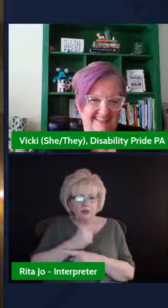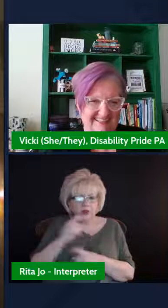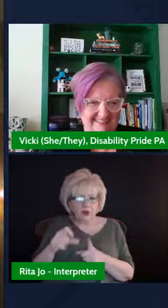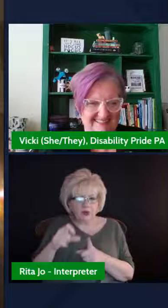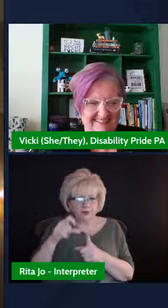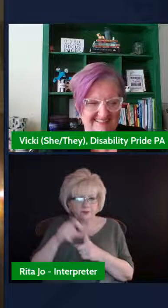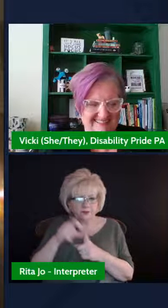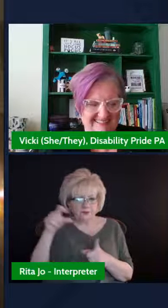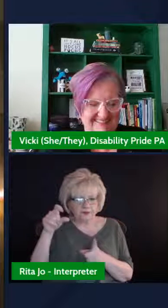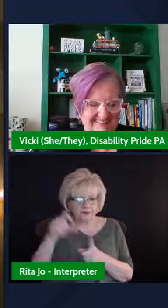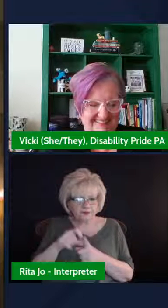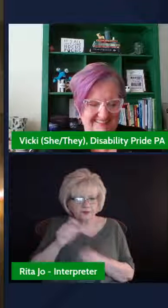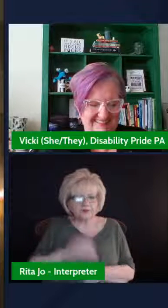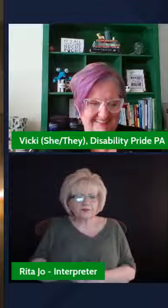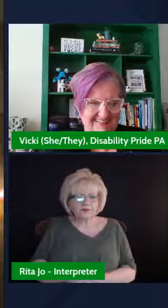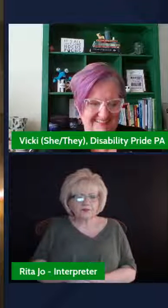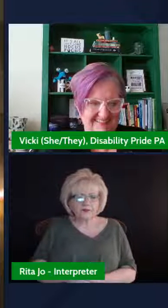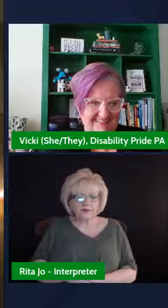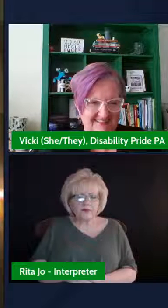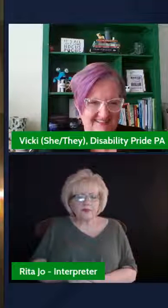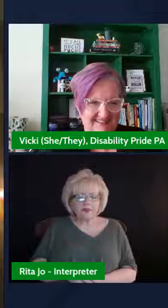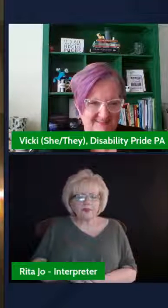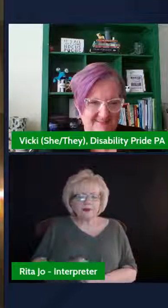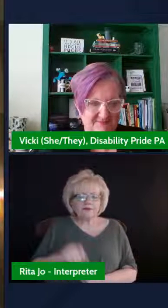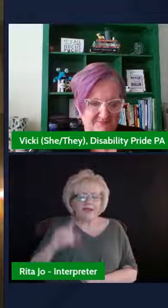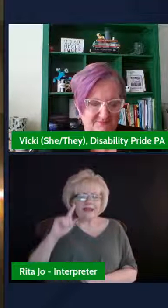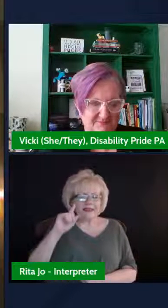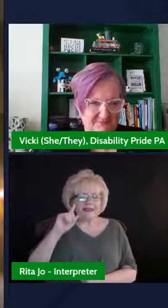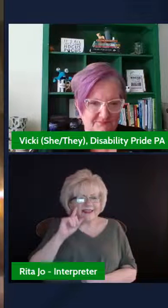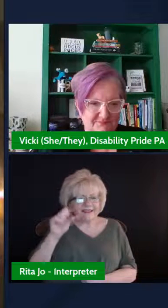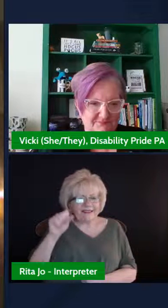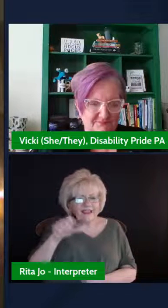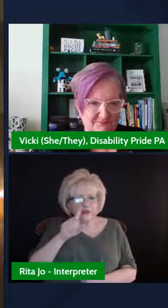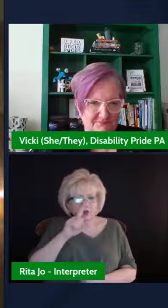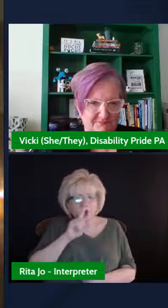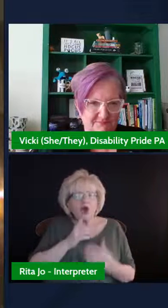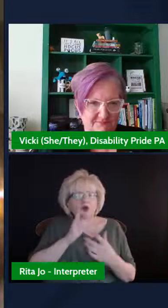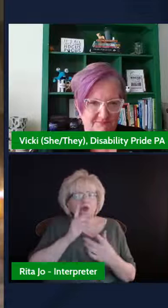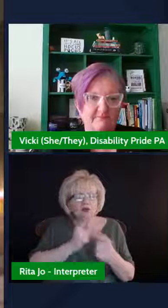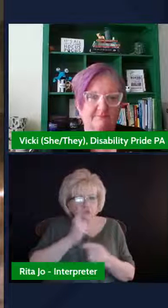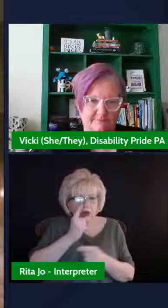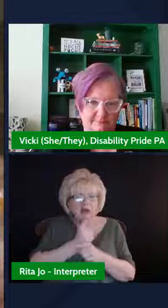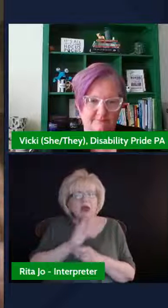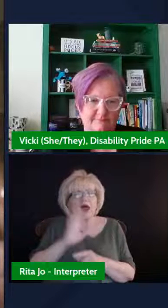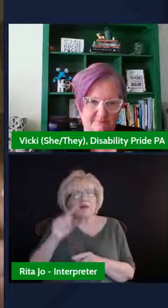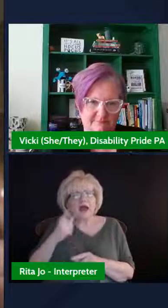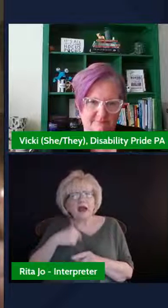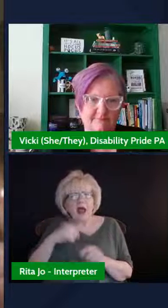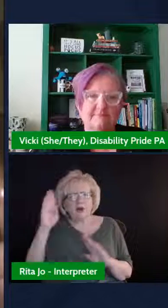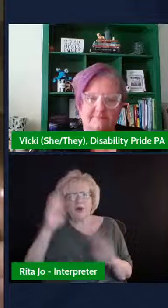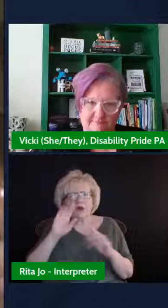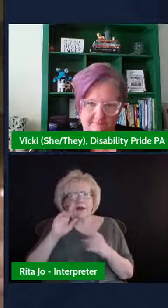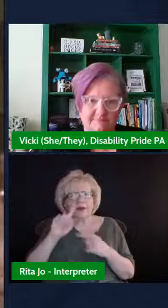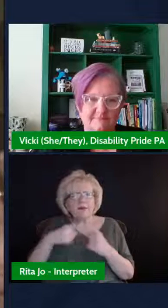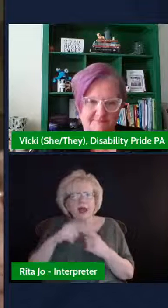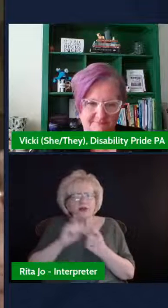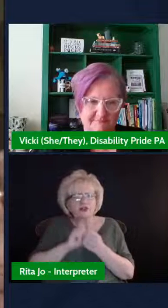think, to a certain extent, you all are right. What I worry about though is us changing the